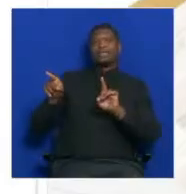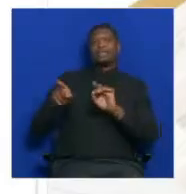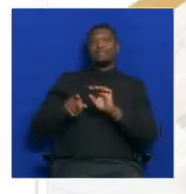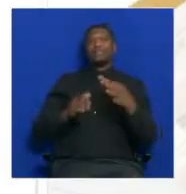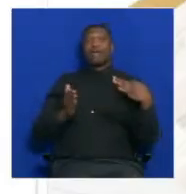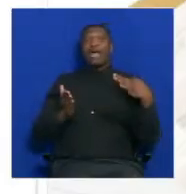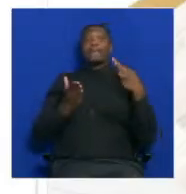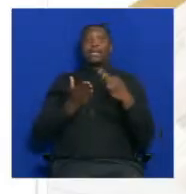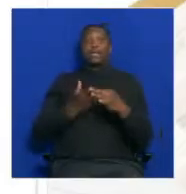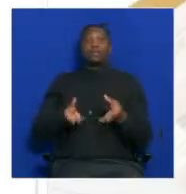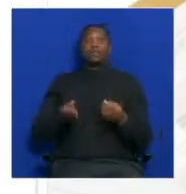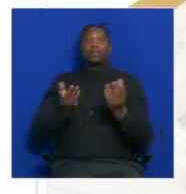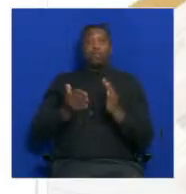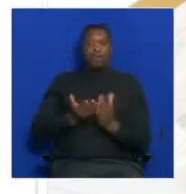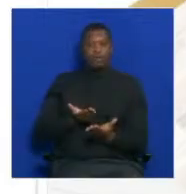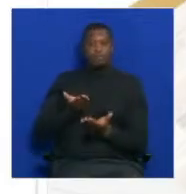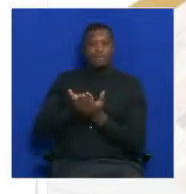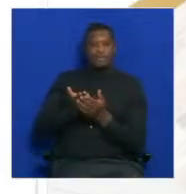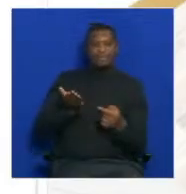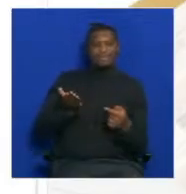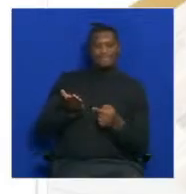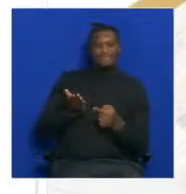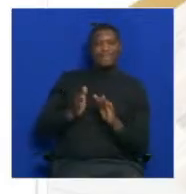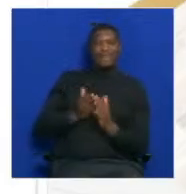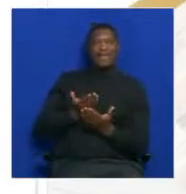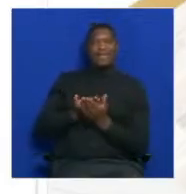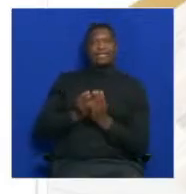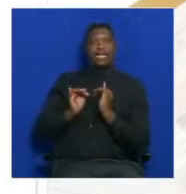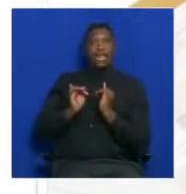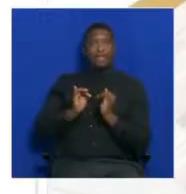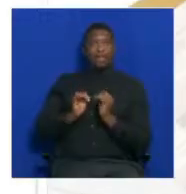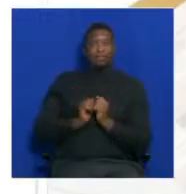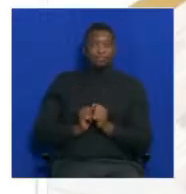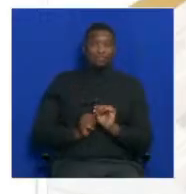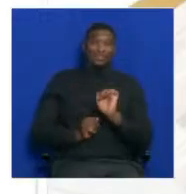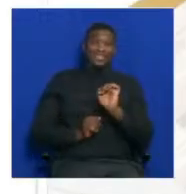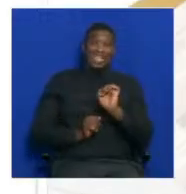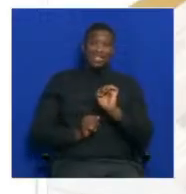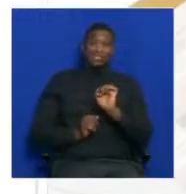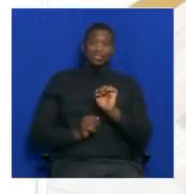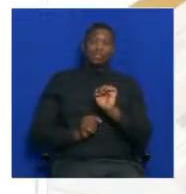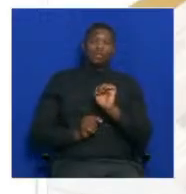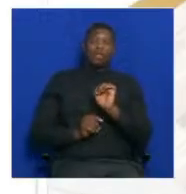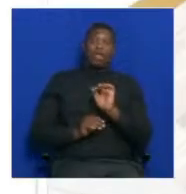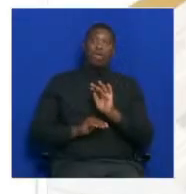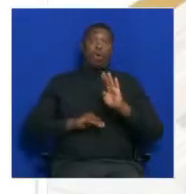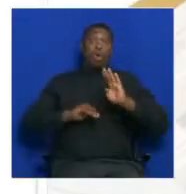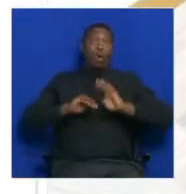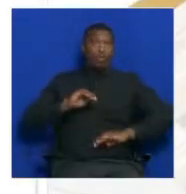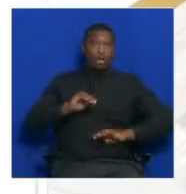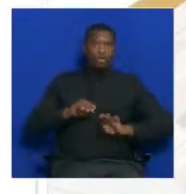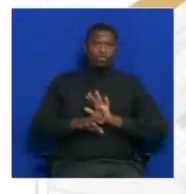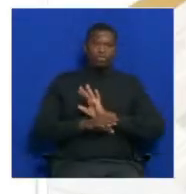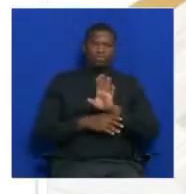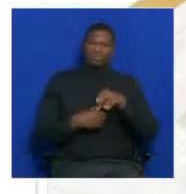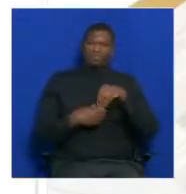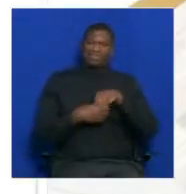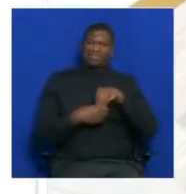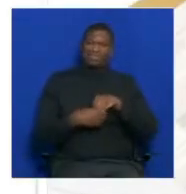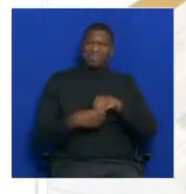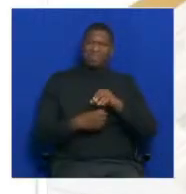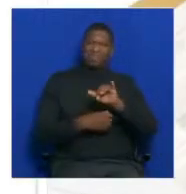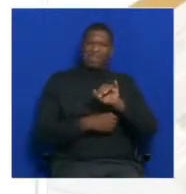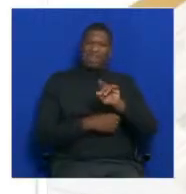authorization. This offense is definitely not within the IDEC mandate and should not have been